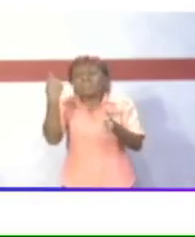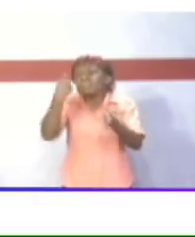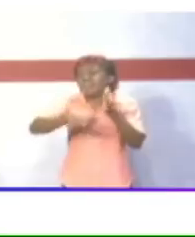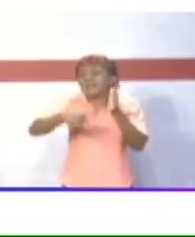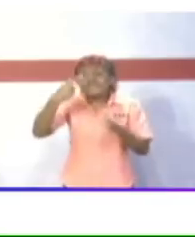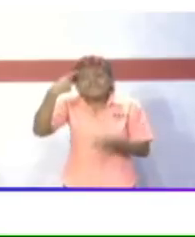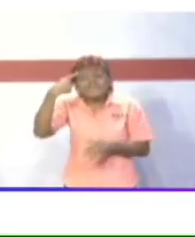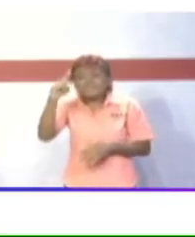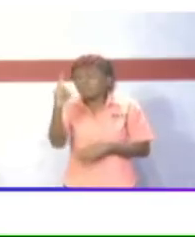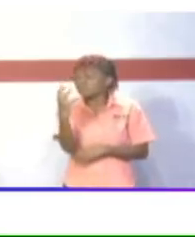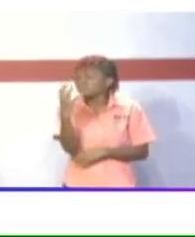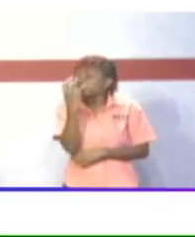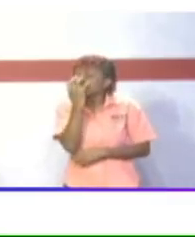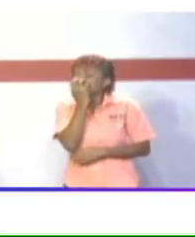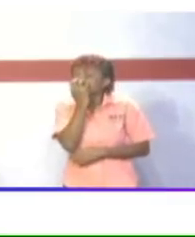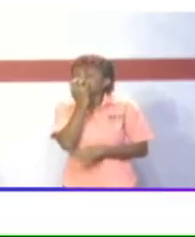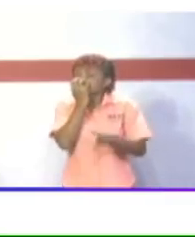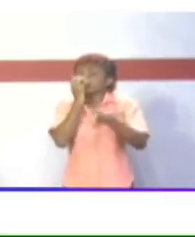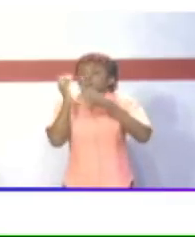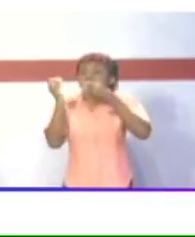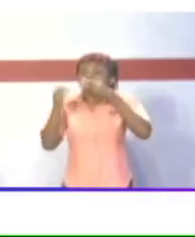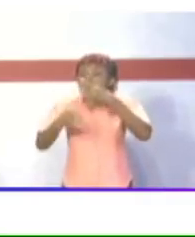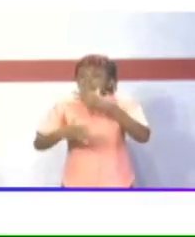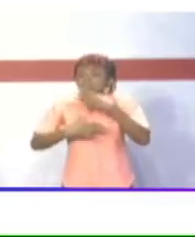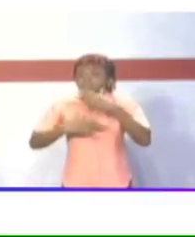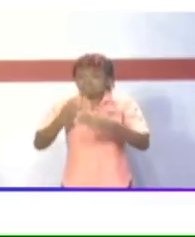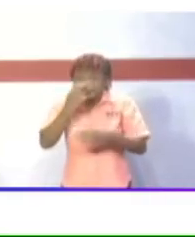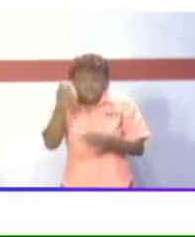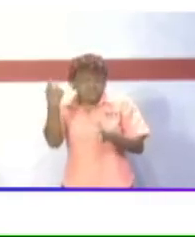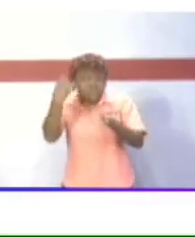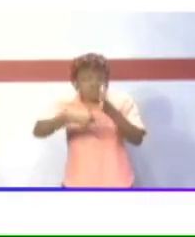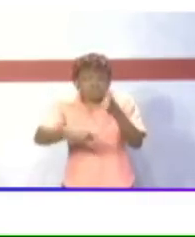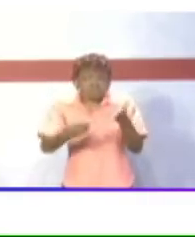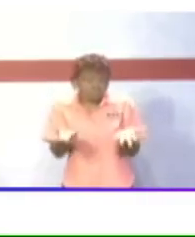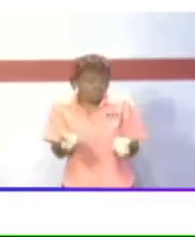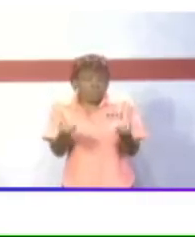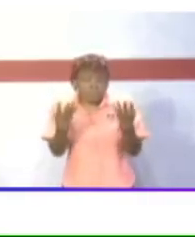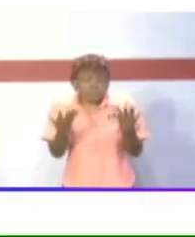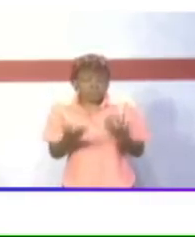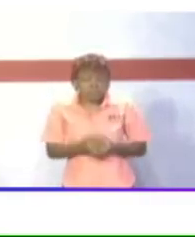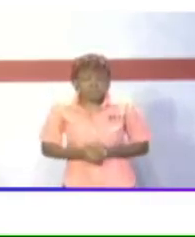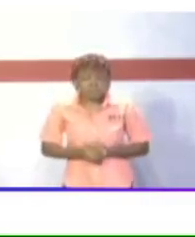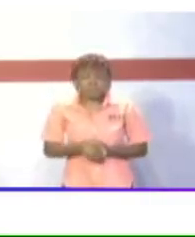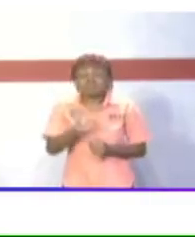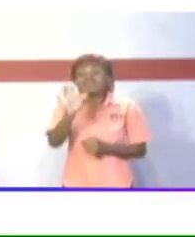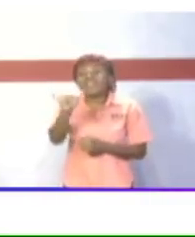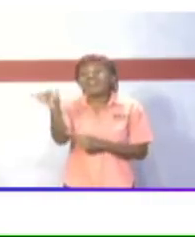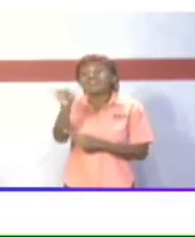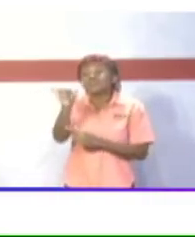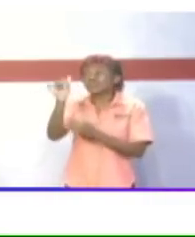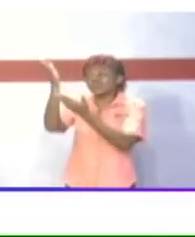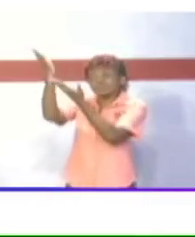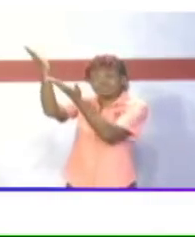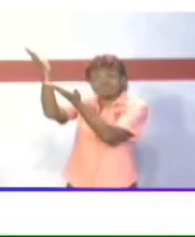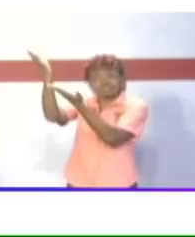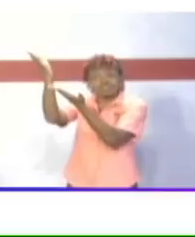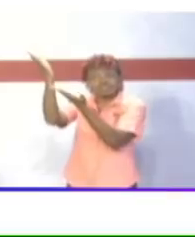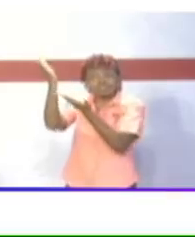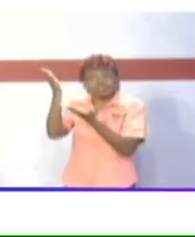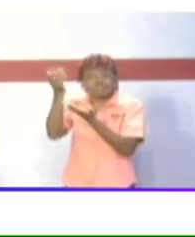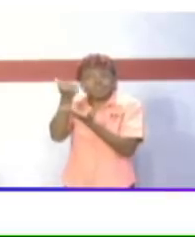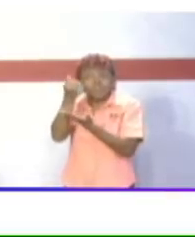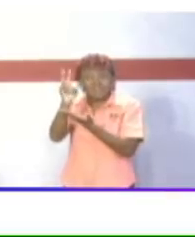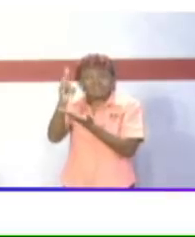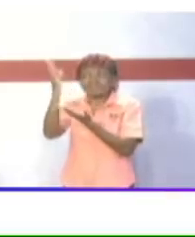12, and the overall cost that it would have cost to import these 12 ventilators. So that's the